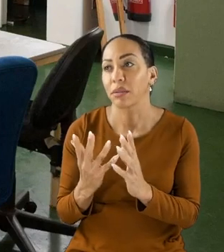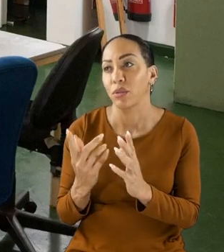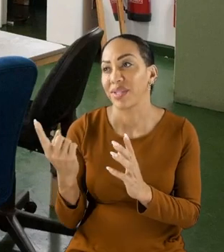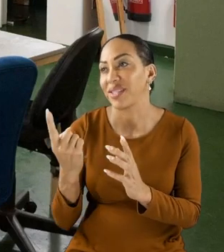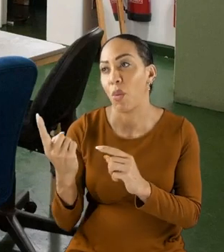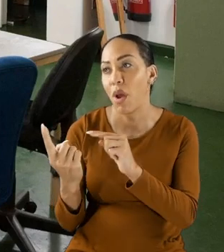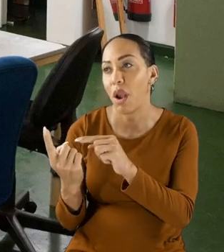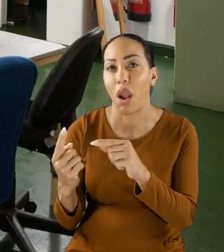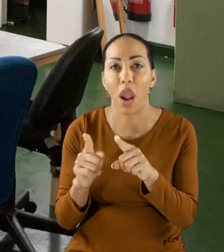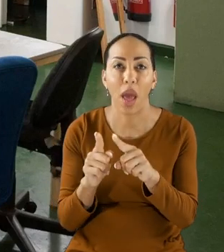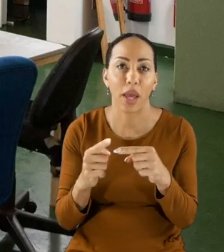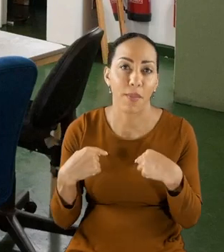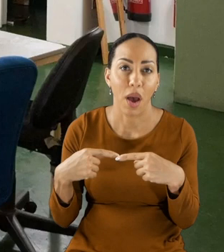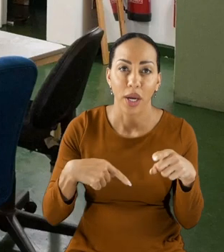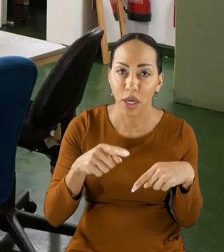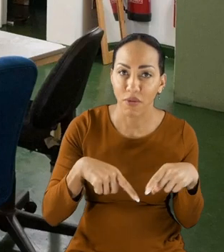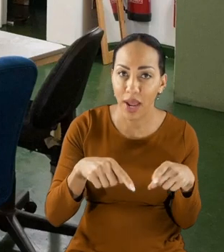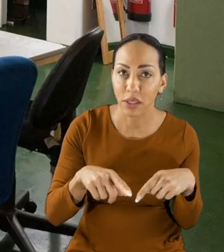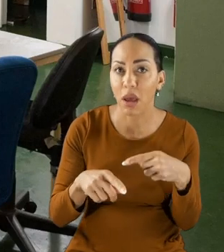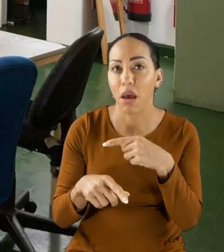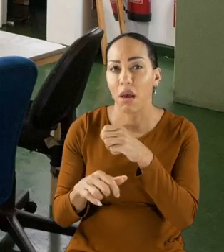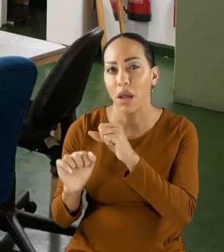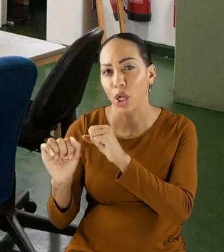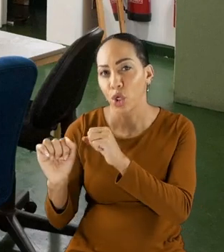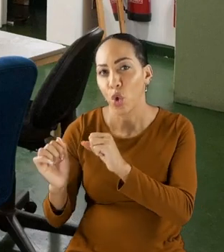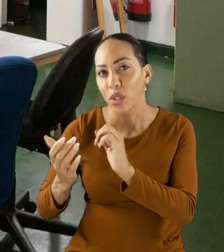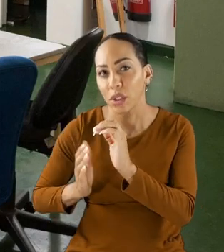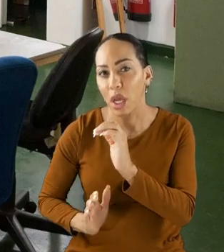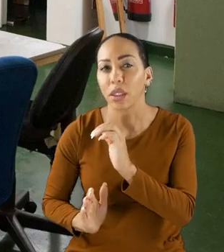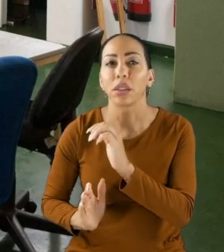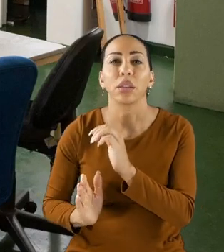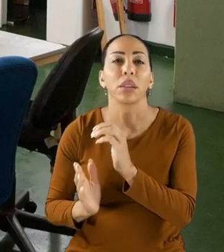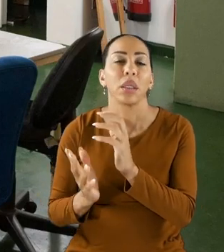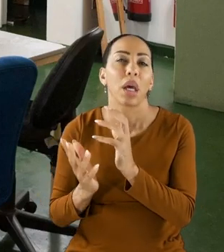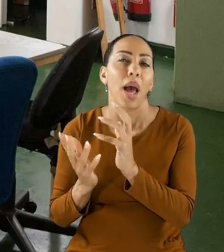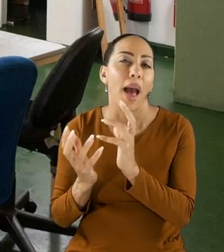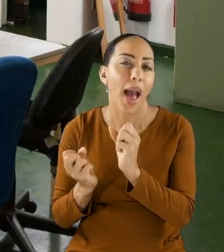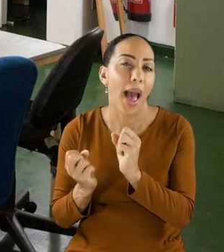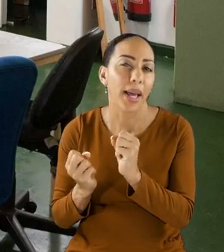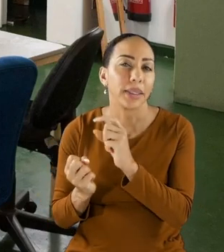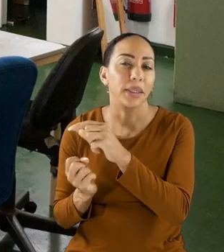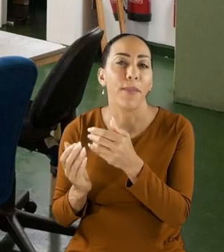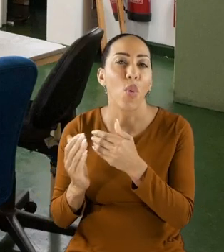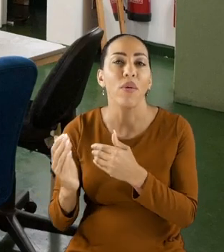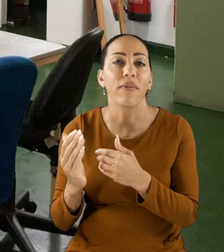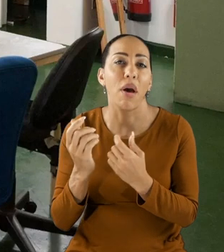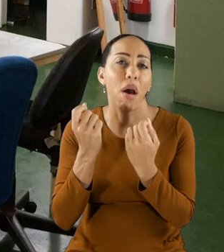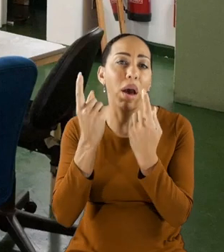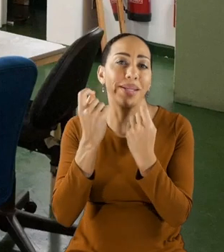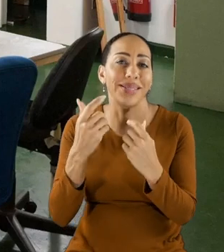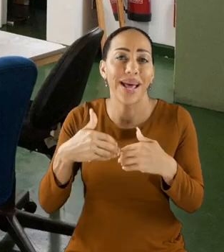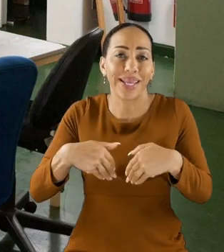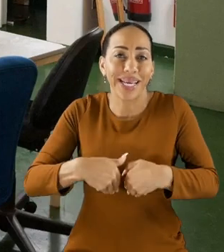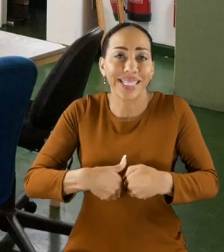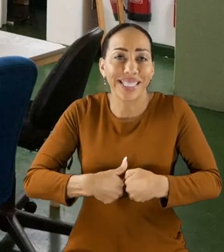our director and with someone from your end who really has a slightly more instinctive sense of the capabilities of the